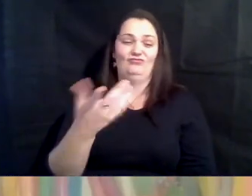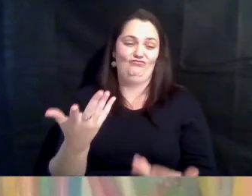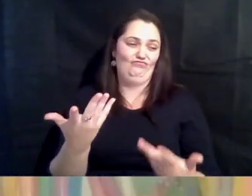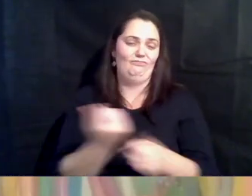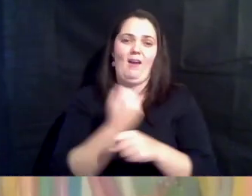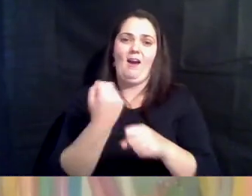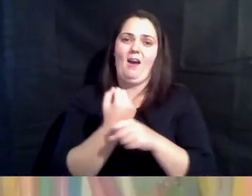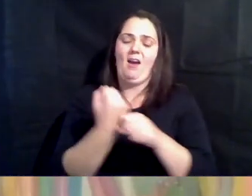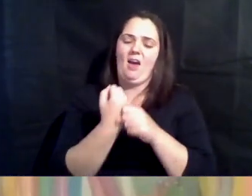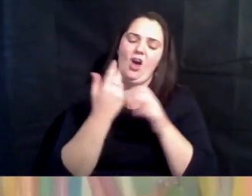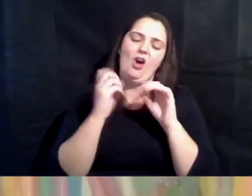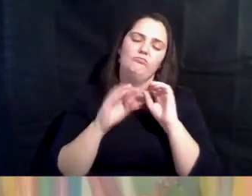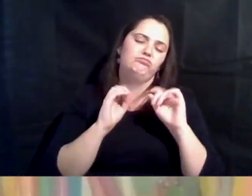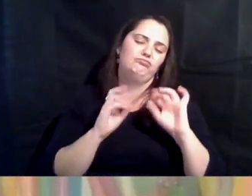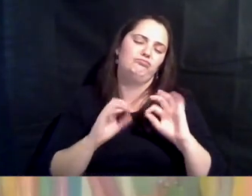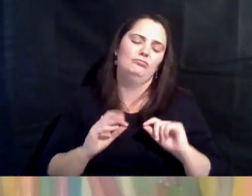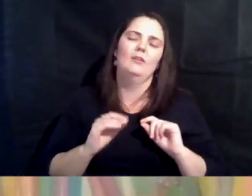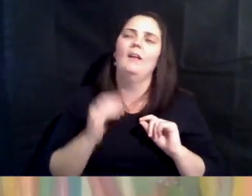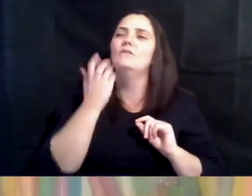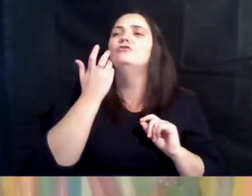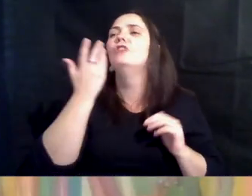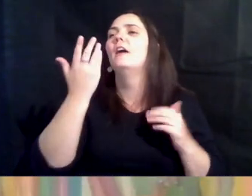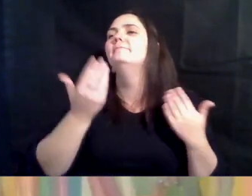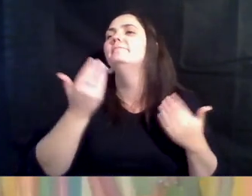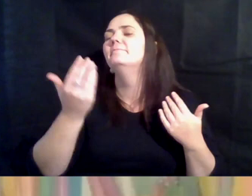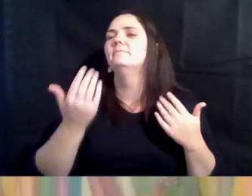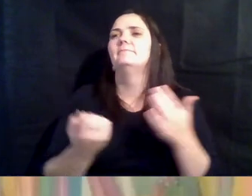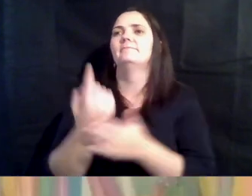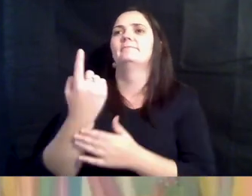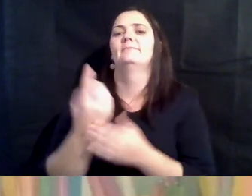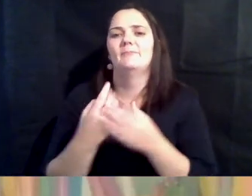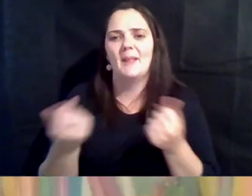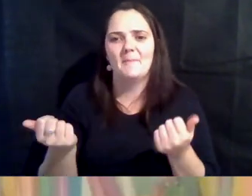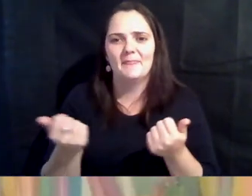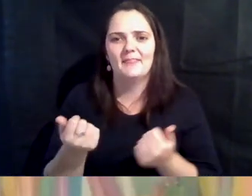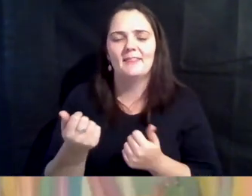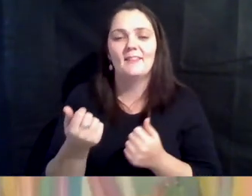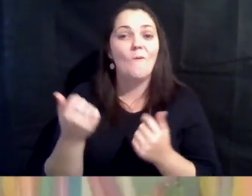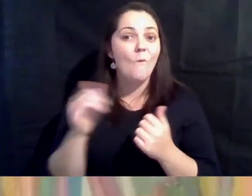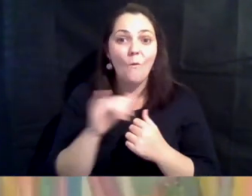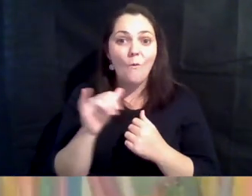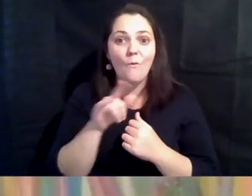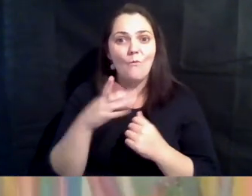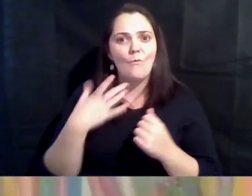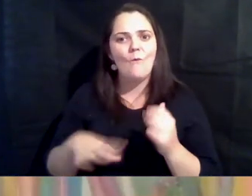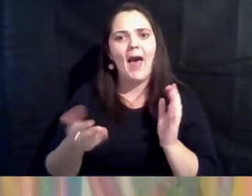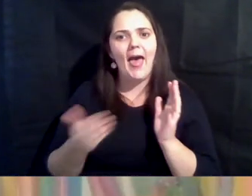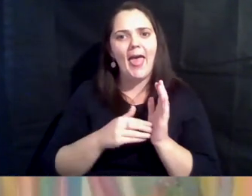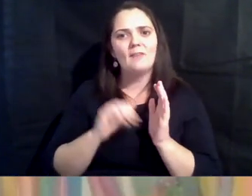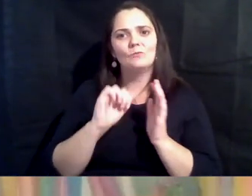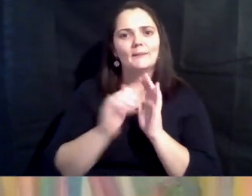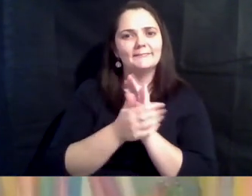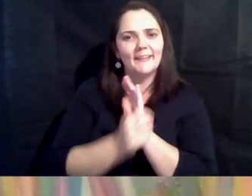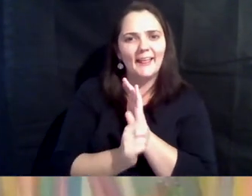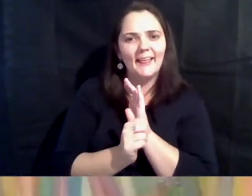will lead. And particularly if you want to keep exploring your artistic eye and that sort of thing, this